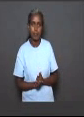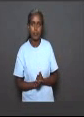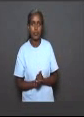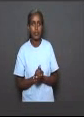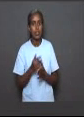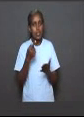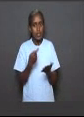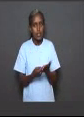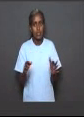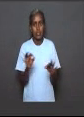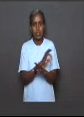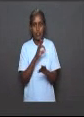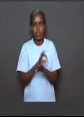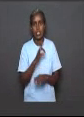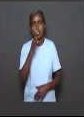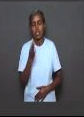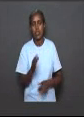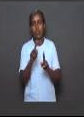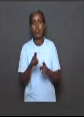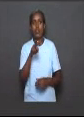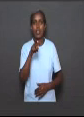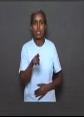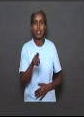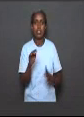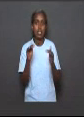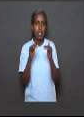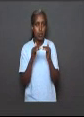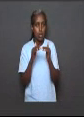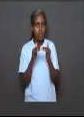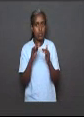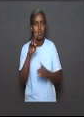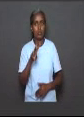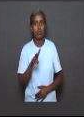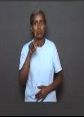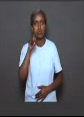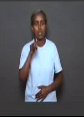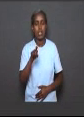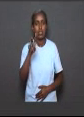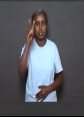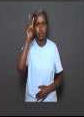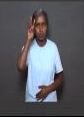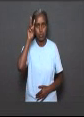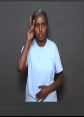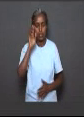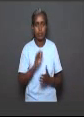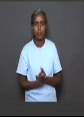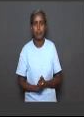here is the function f of x equals 2x